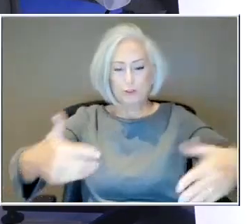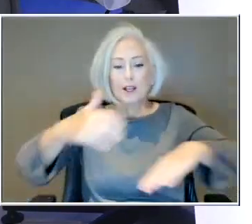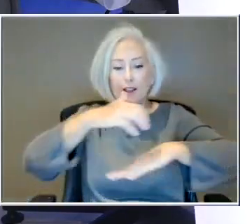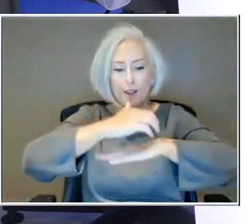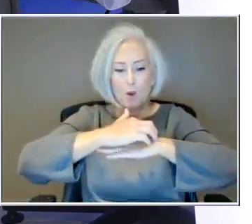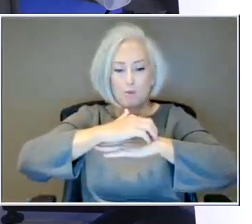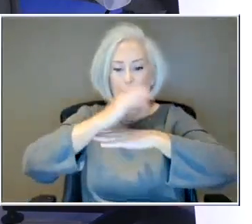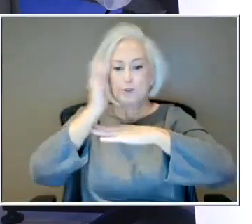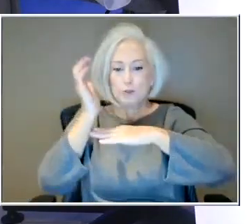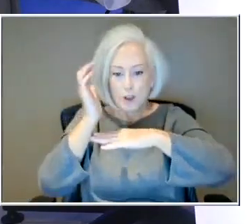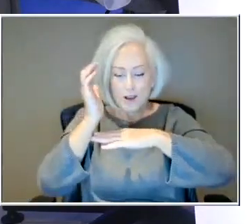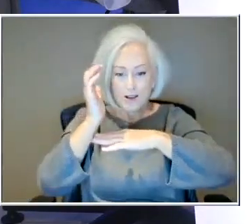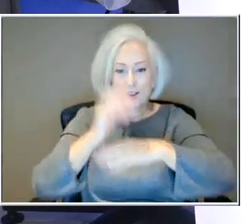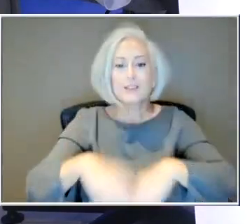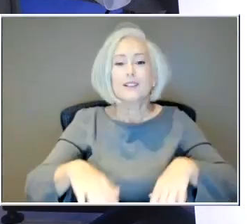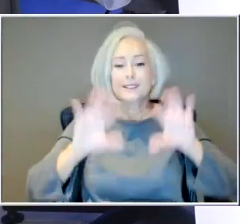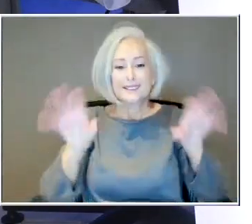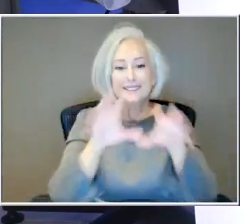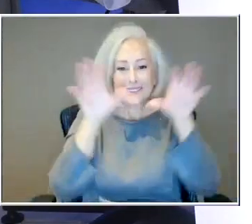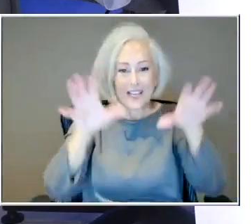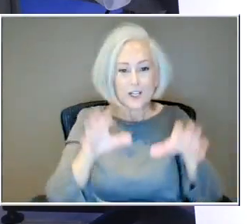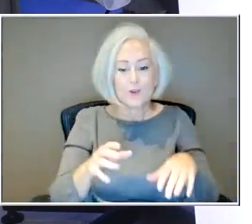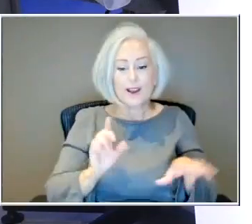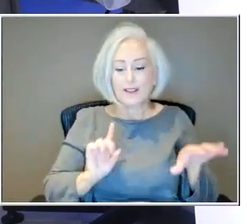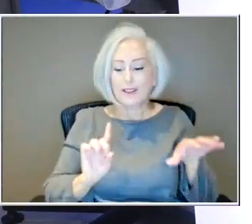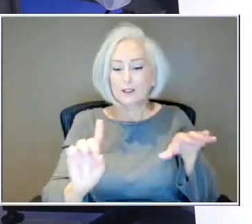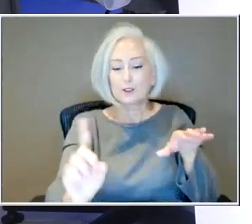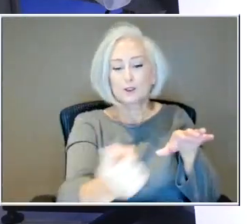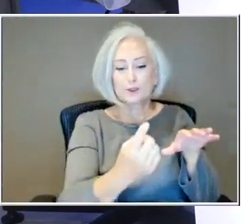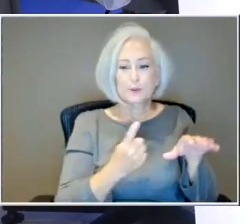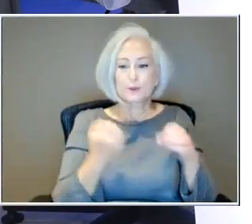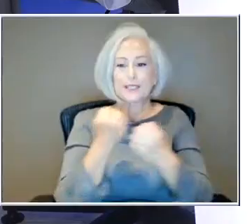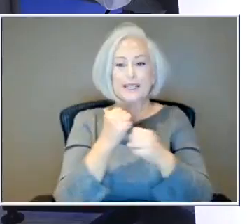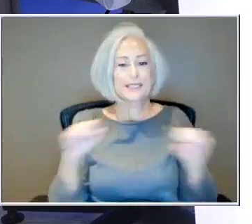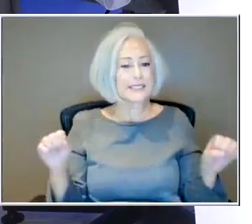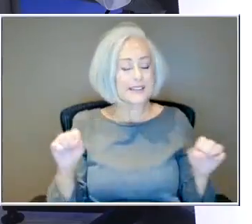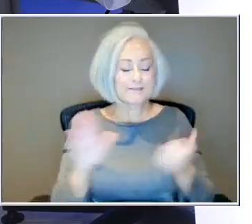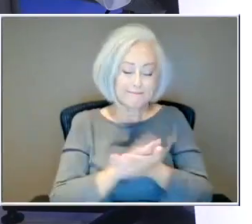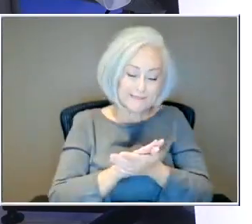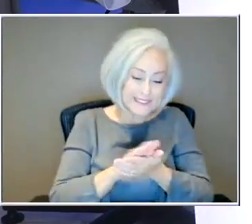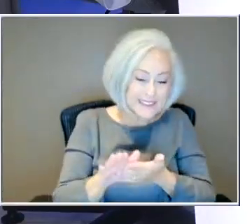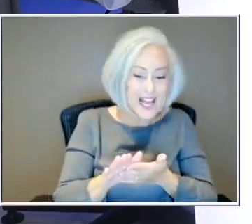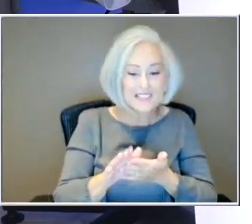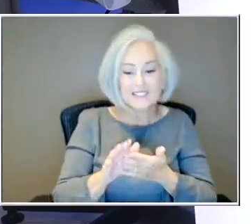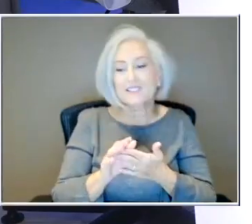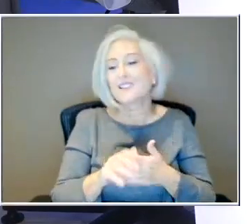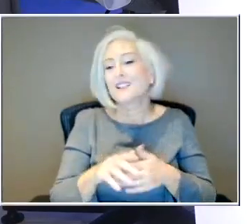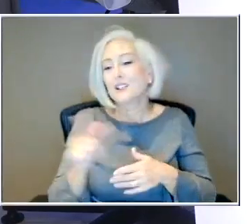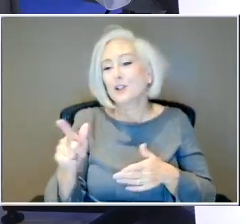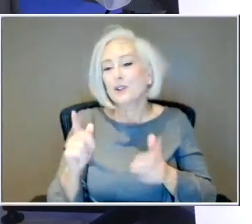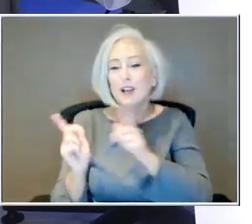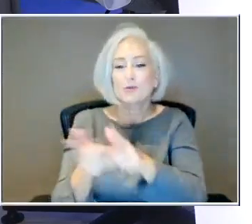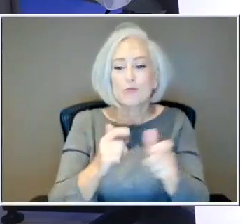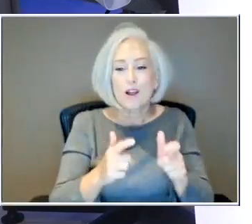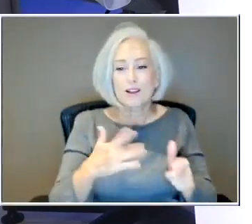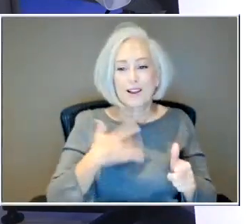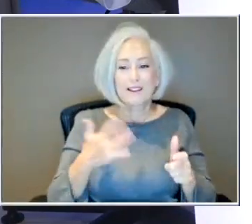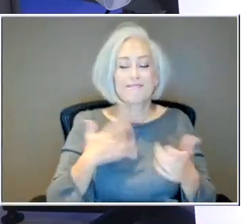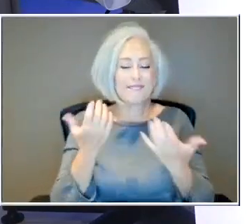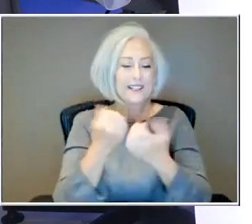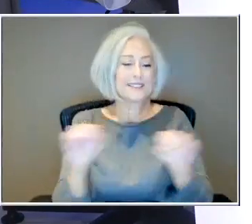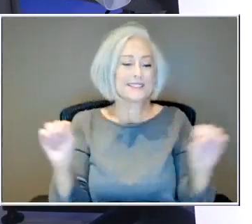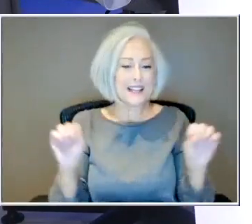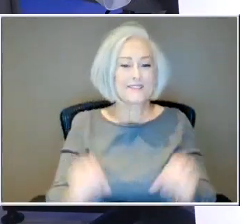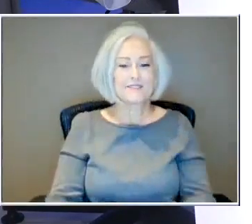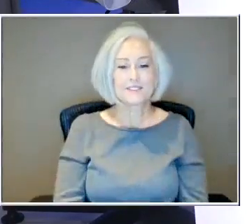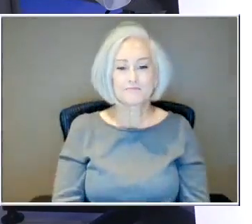safe in one big parking lot, and they're going from place to place, and you can run around and feel kind of a peace of mind. The risk is